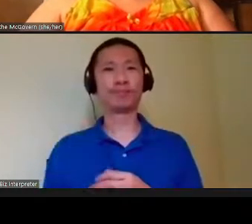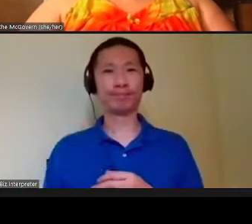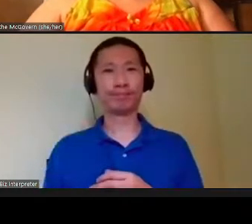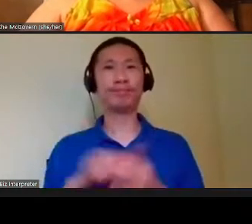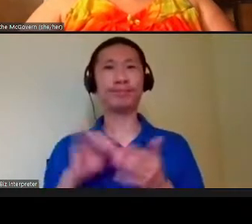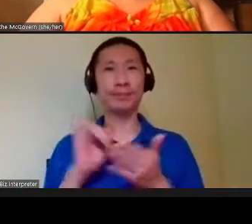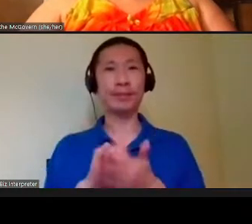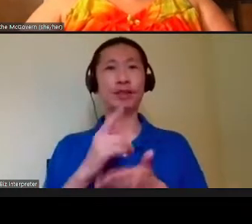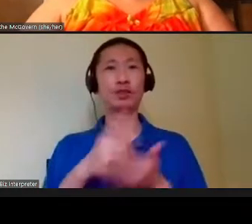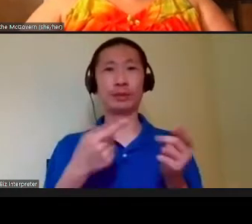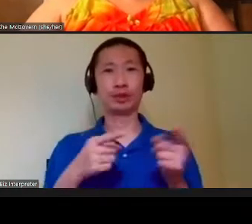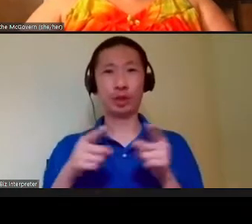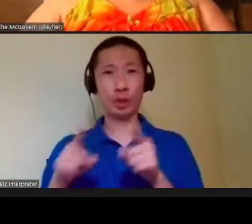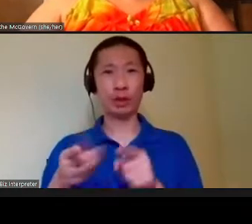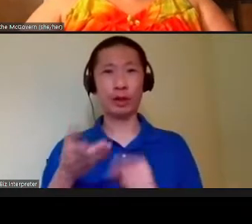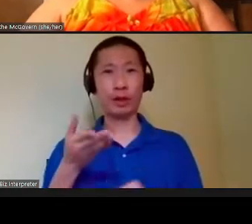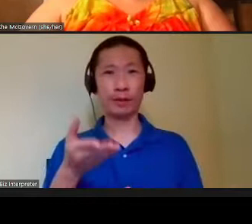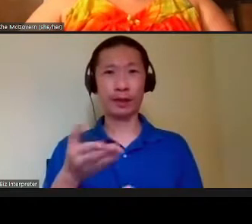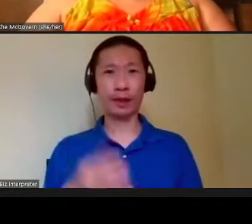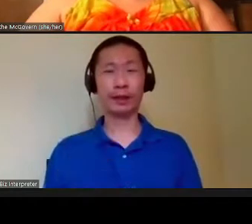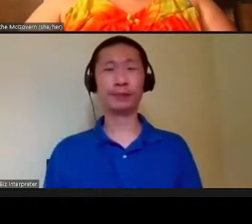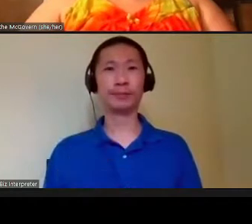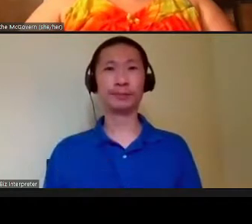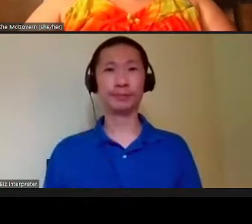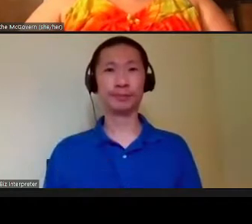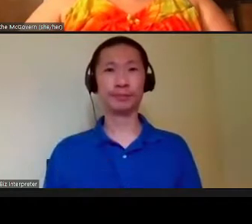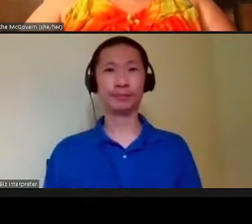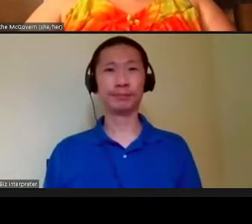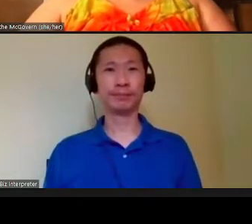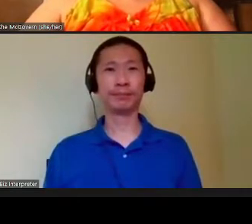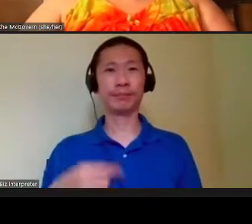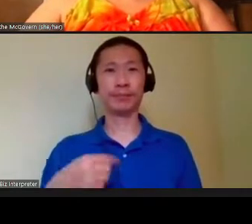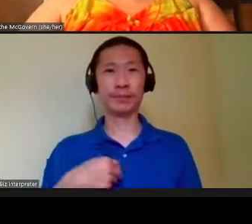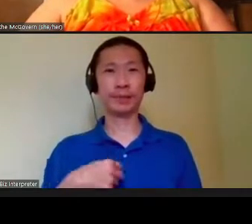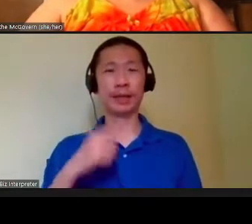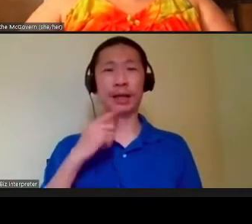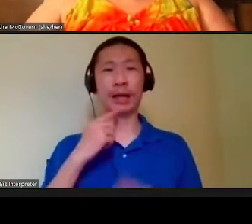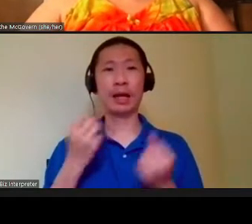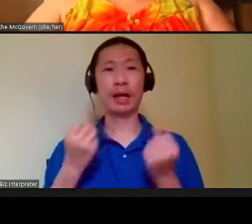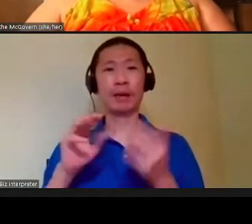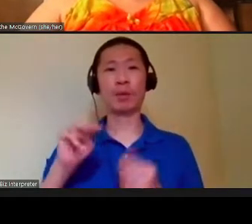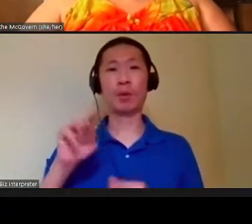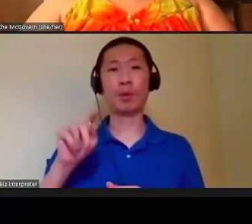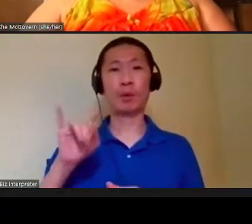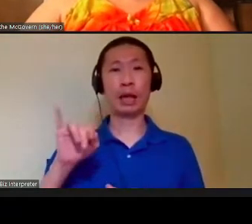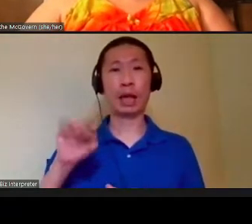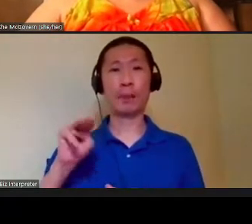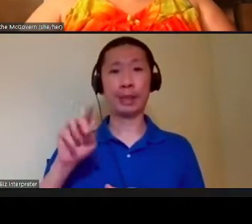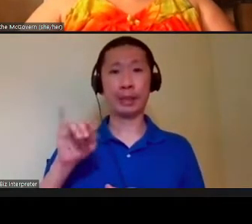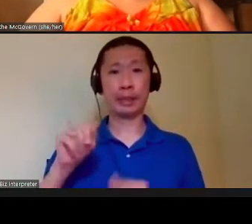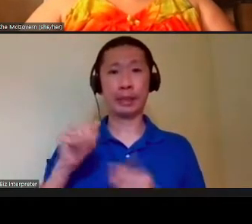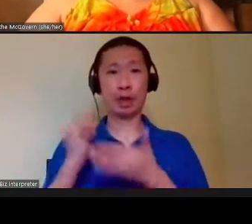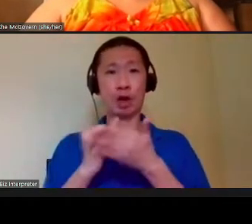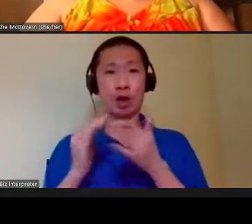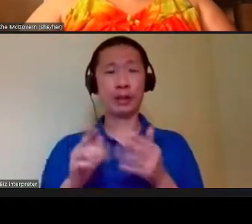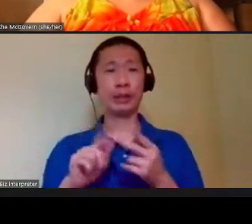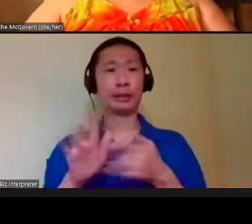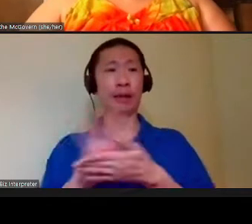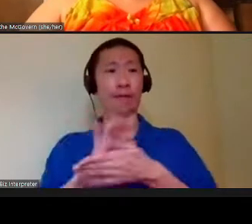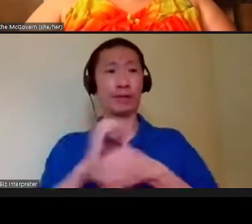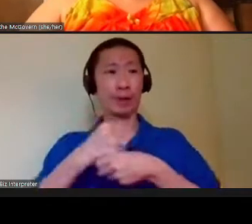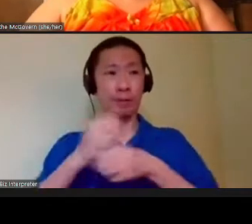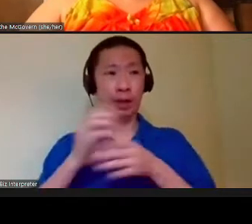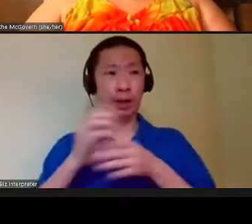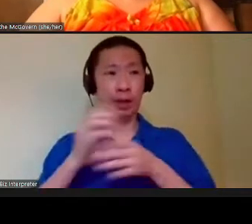what is going on there. I am a multimedia artist, a filmmaker,